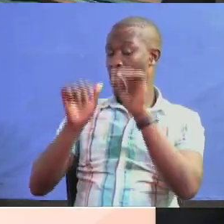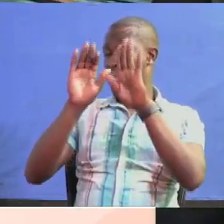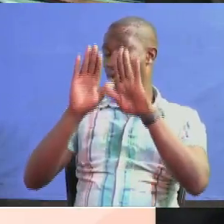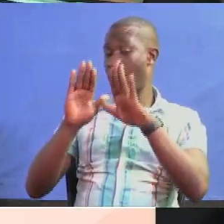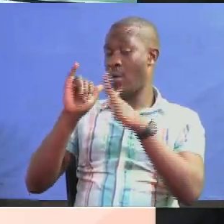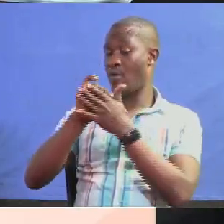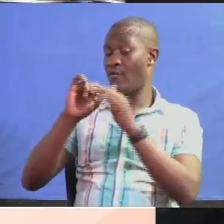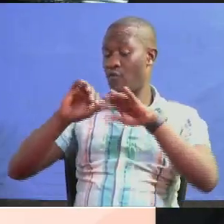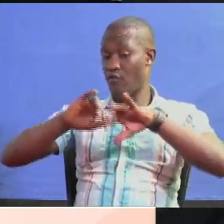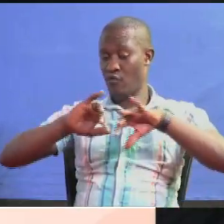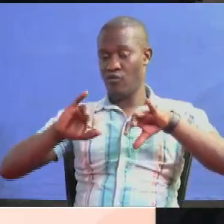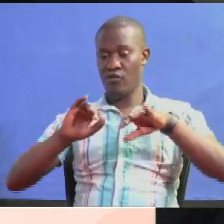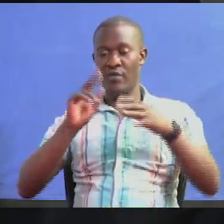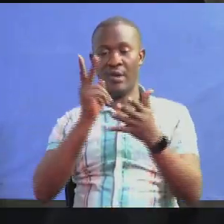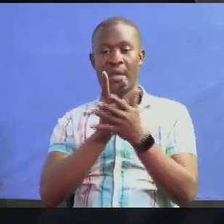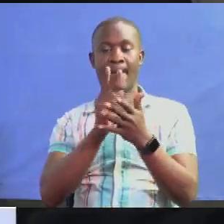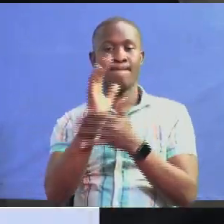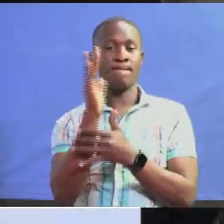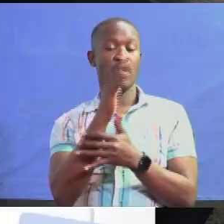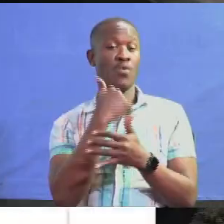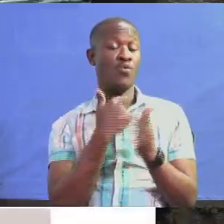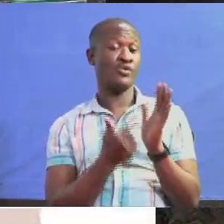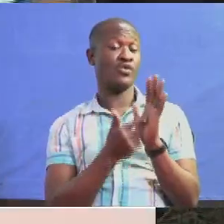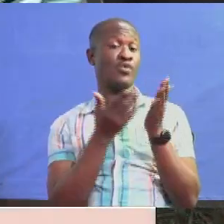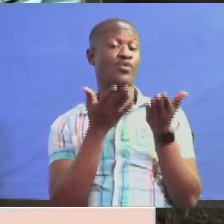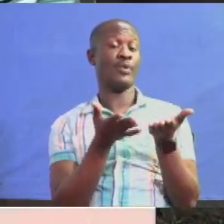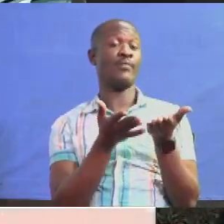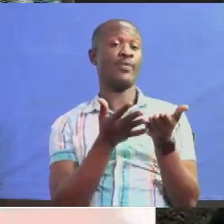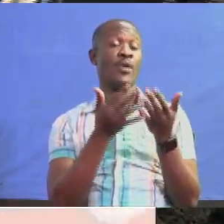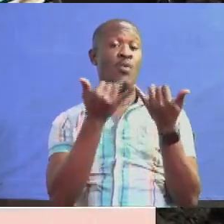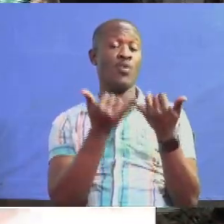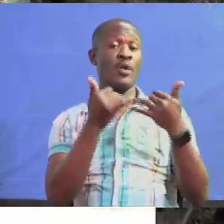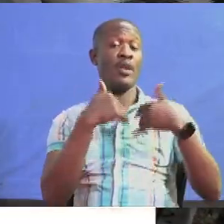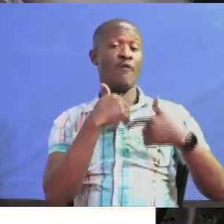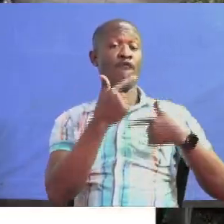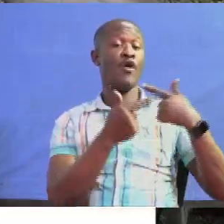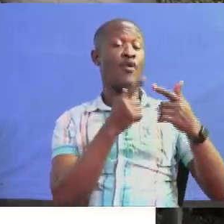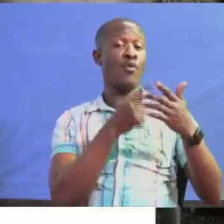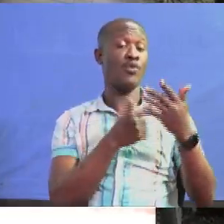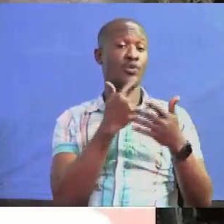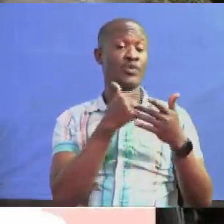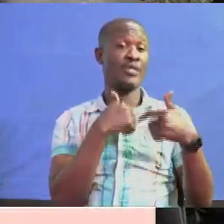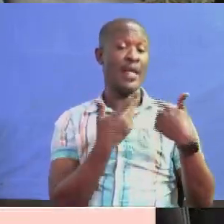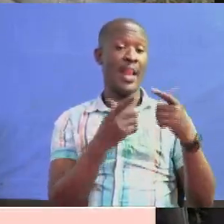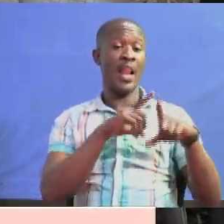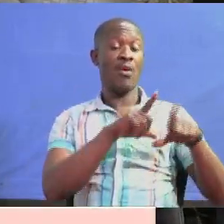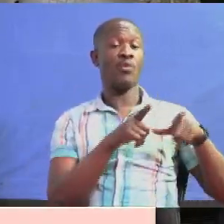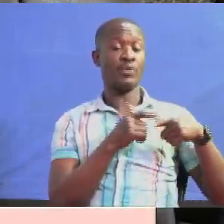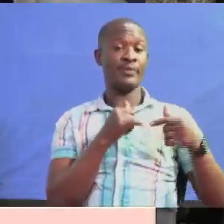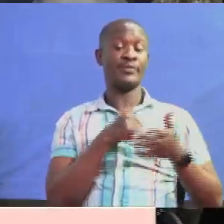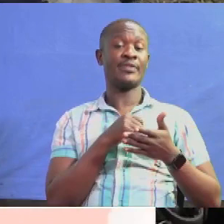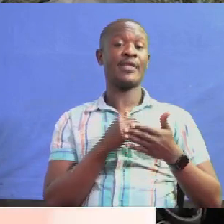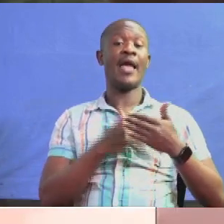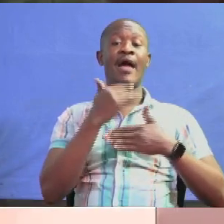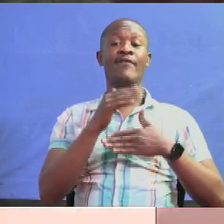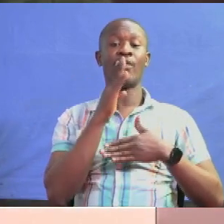upanzi sawia na ukuzaji wa miti umesisitizwa. We are now gravitating towards what we are calling locally led actions, because after all